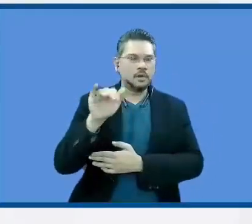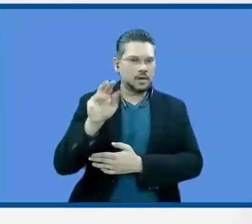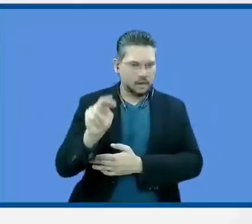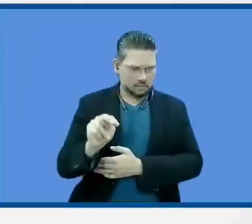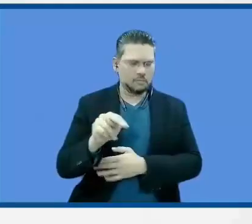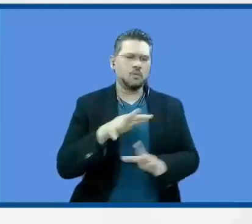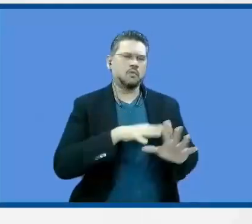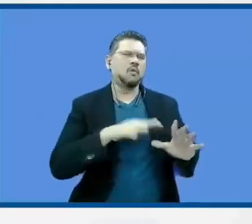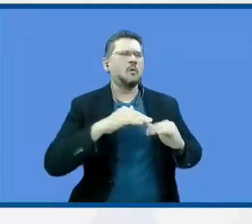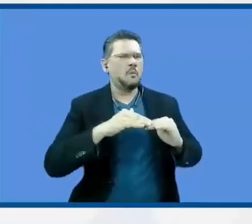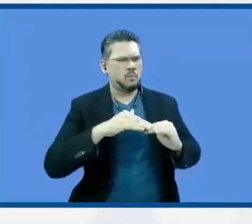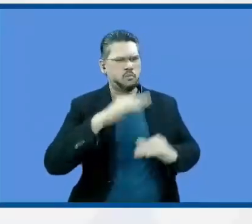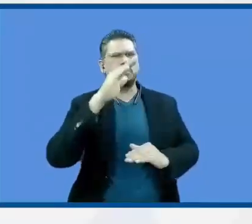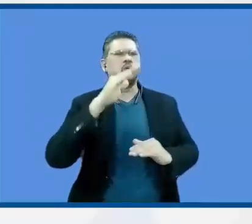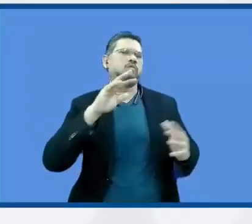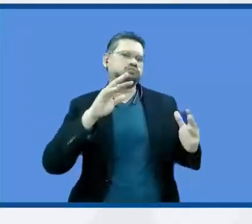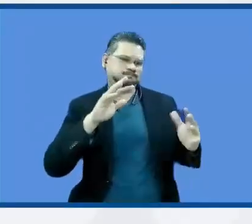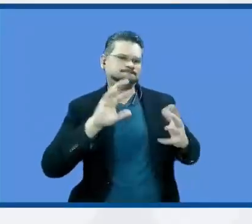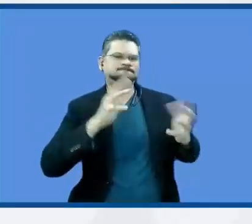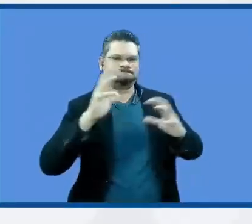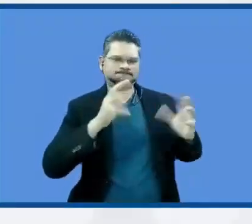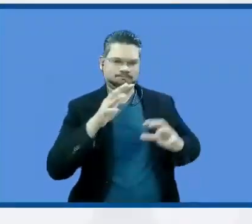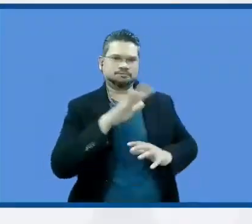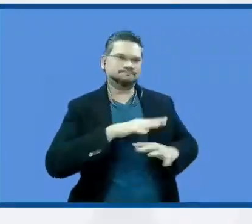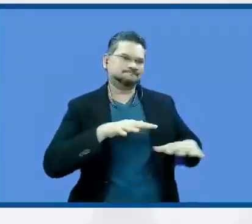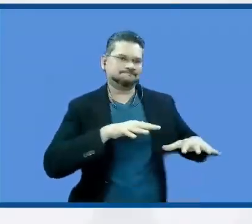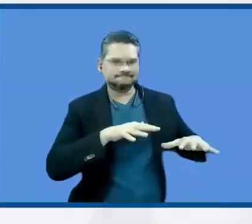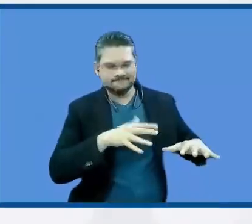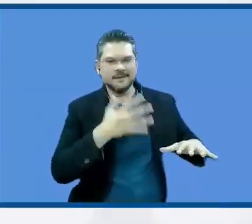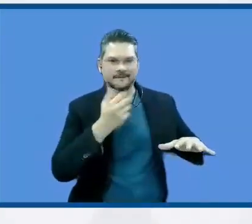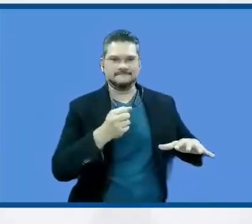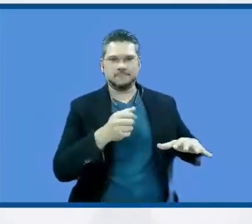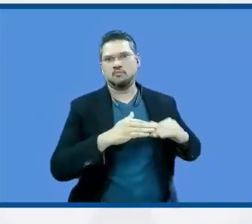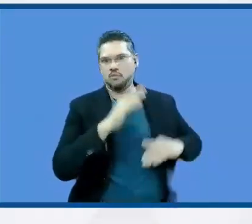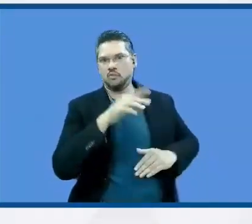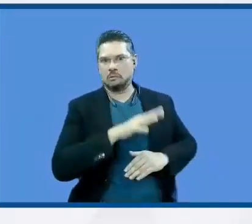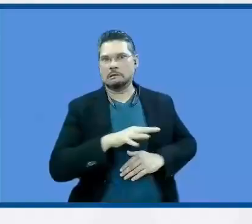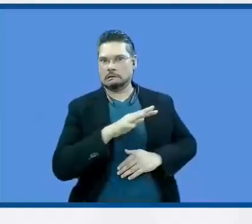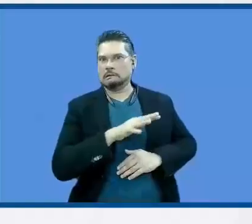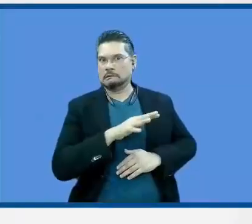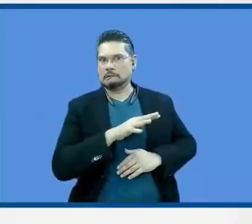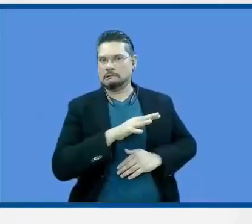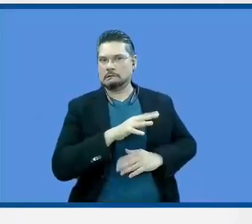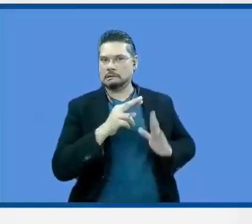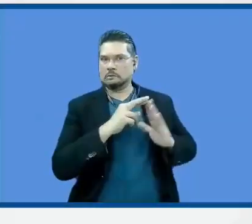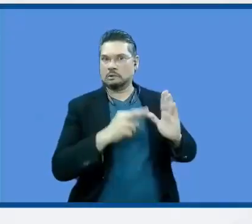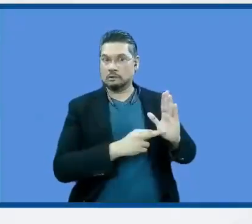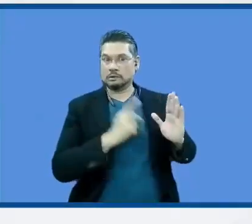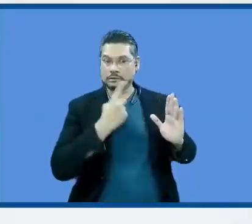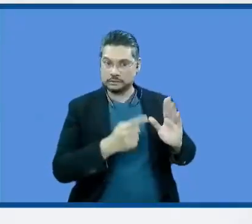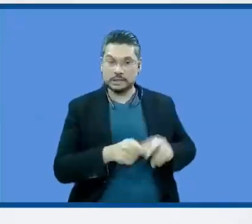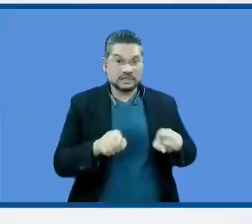globally, since one every four disasters around the globe happens here. The Sendai